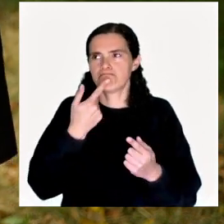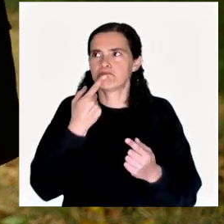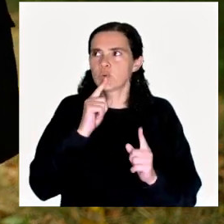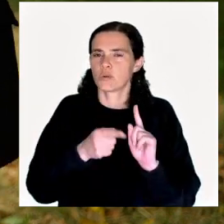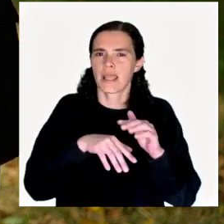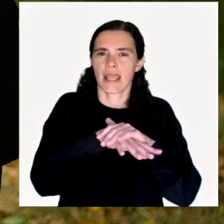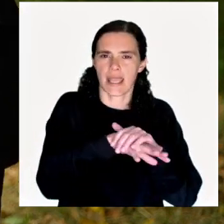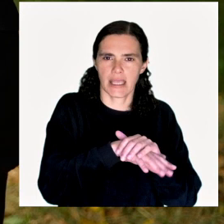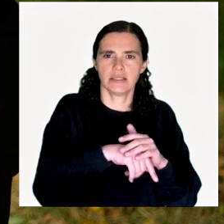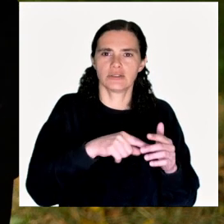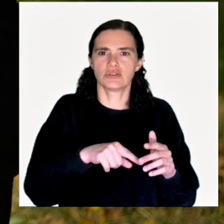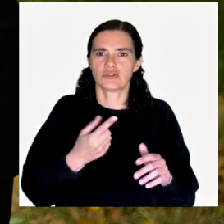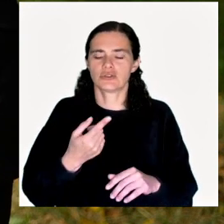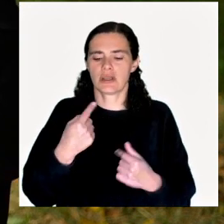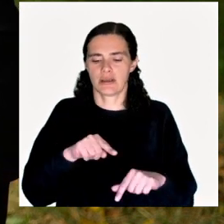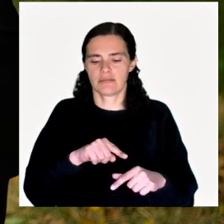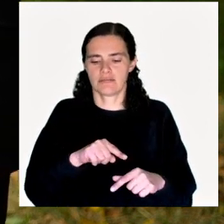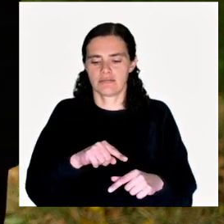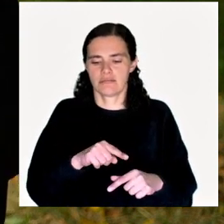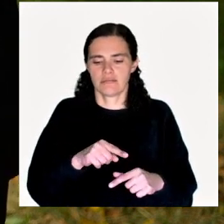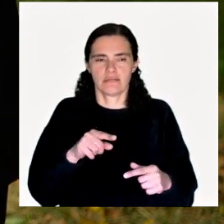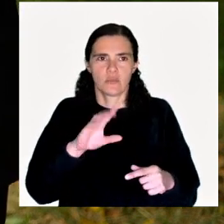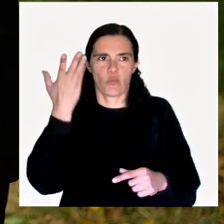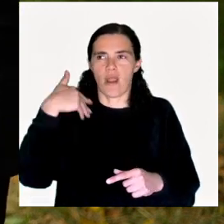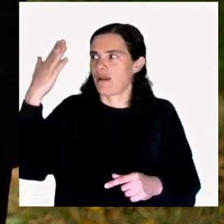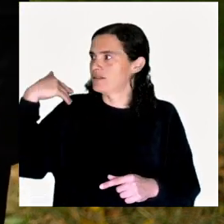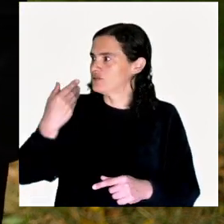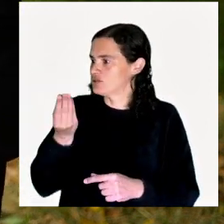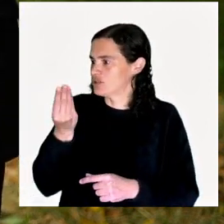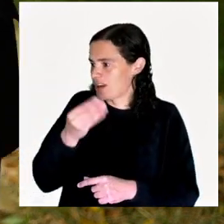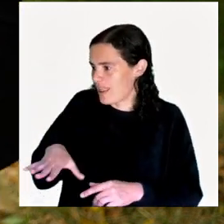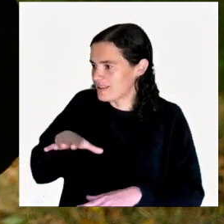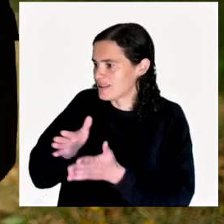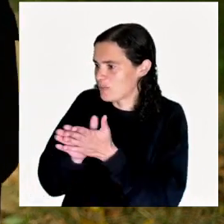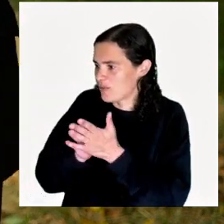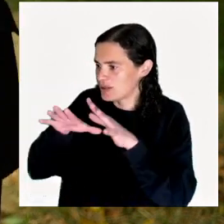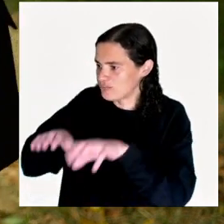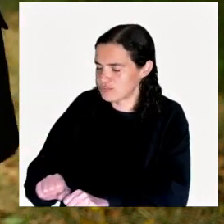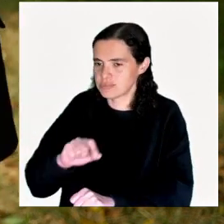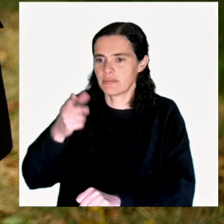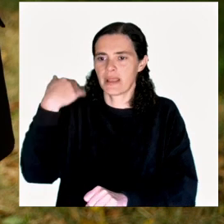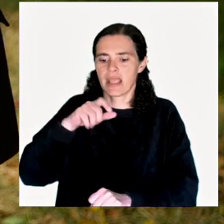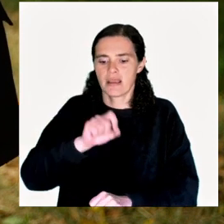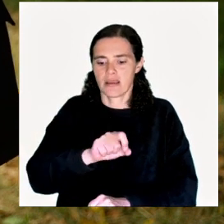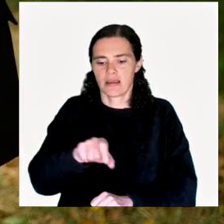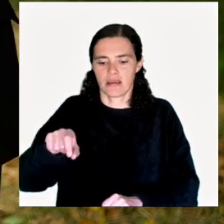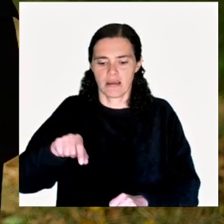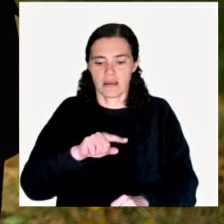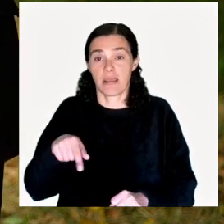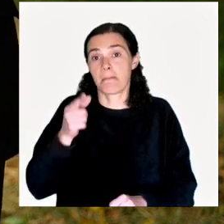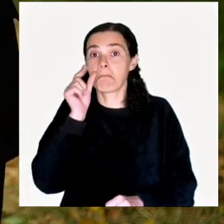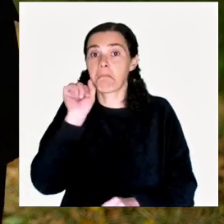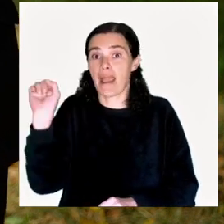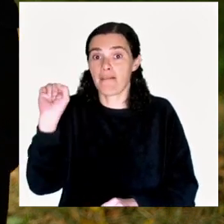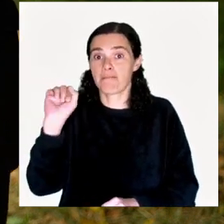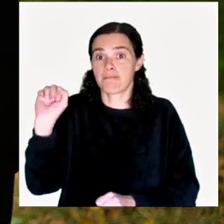notion of the roots that he appropriated as a child, the seeds that were the pride possession